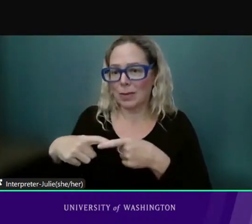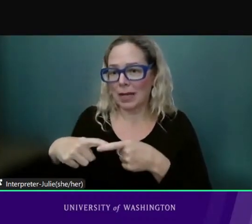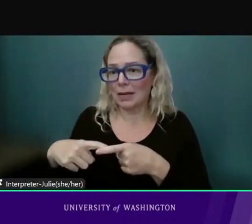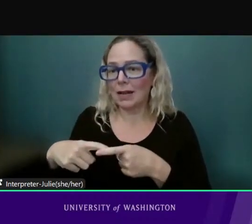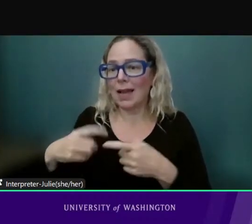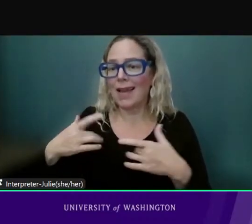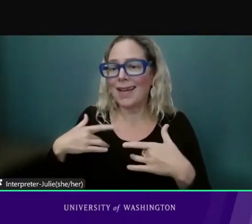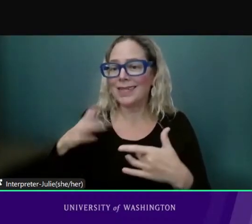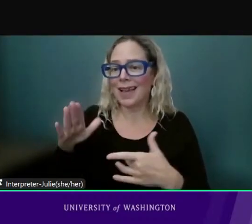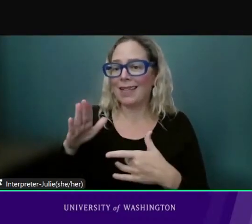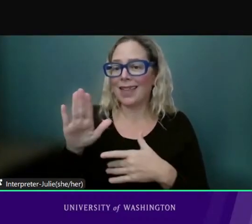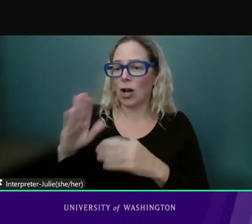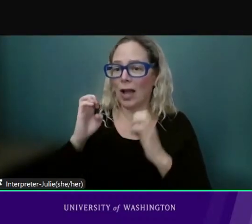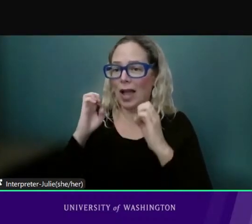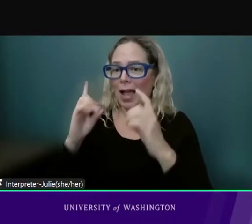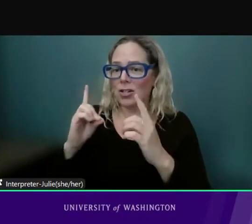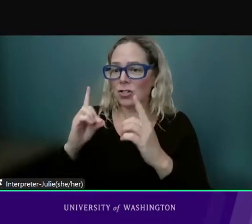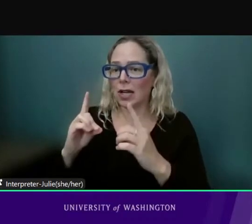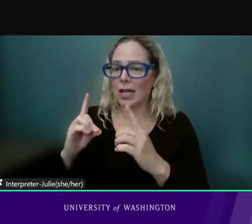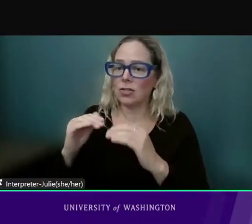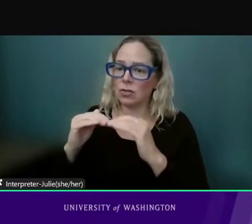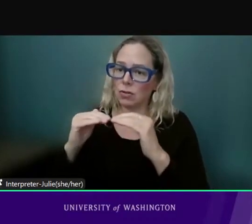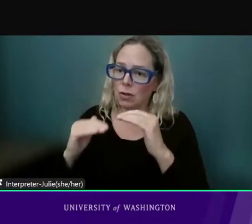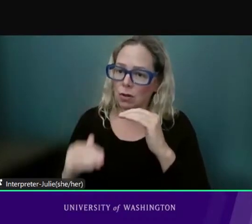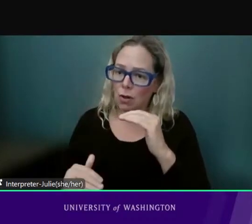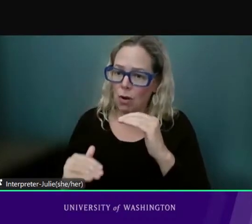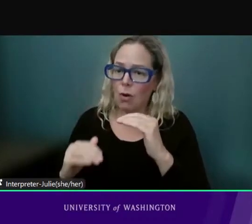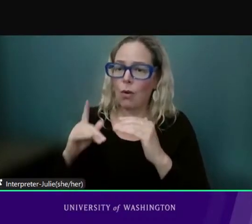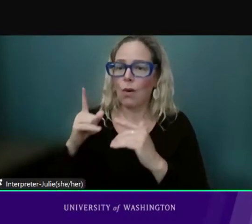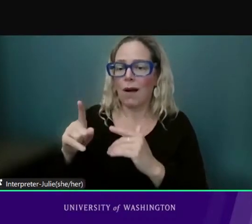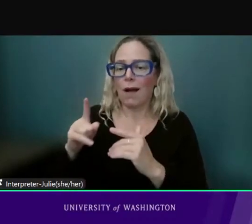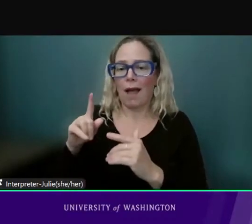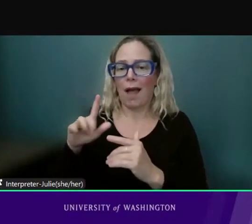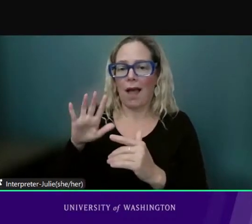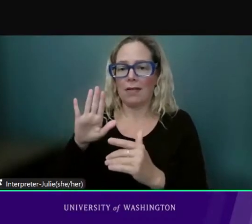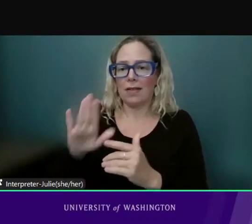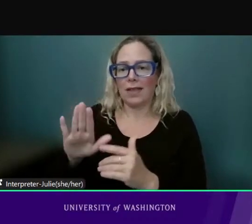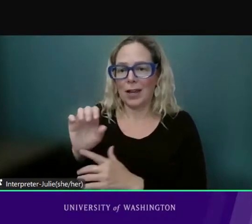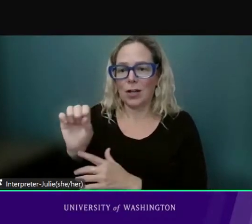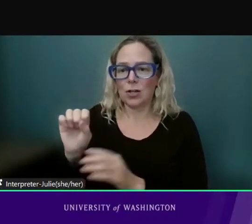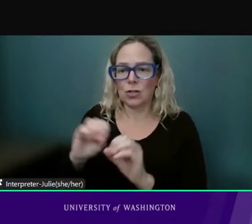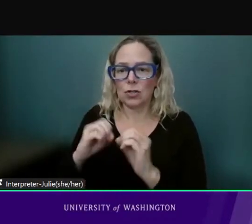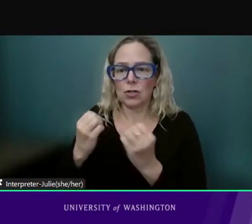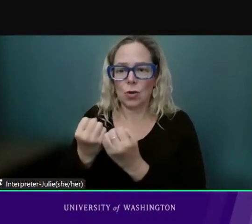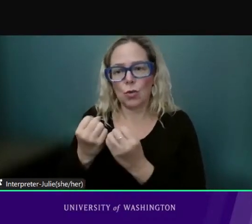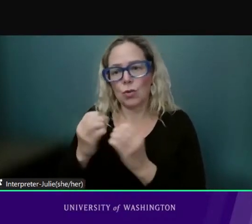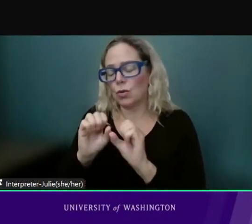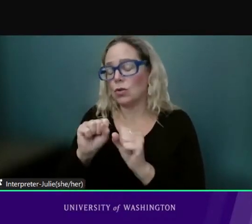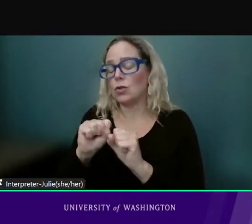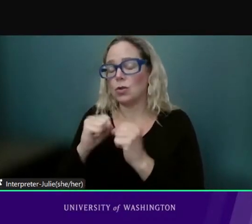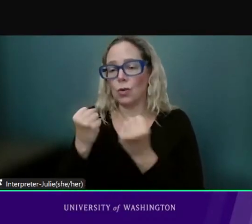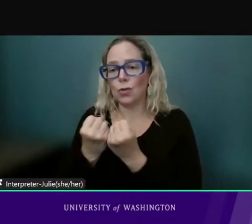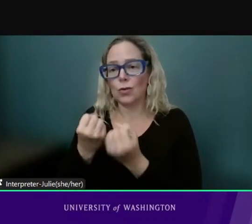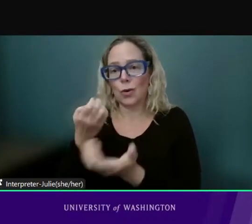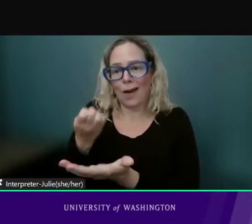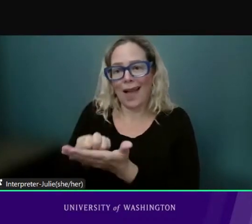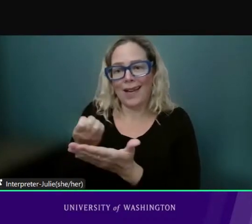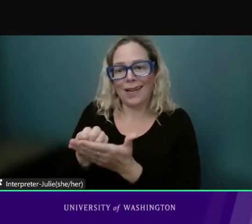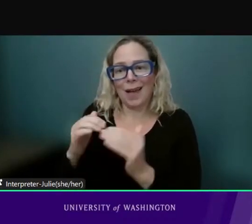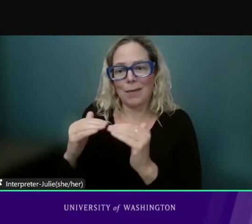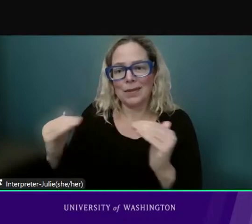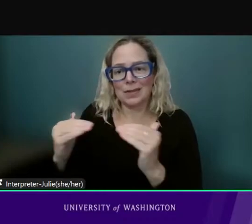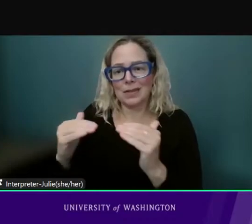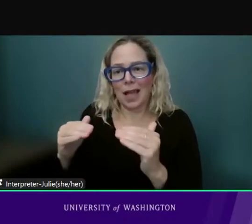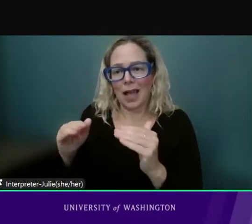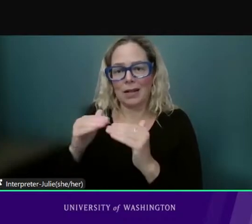of education and socioeconomic status. These intersections suggest that employment disparities faced by this